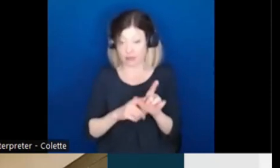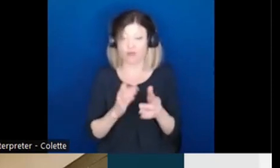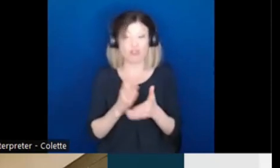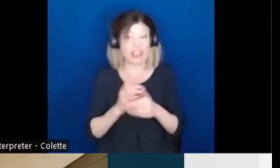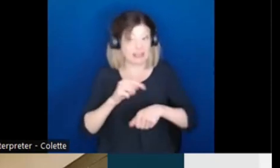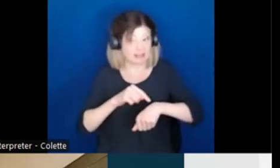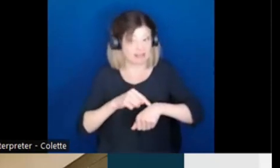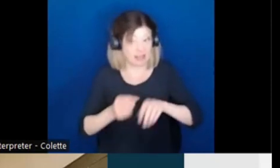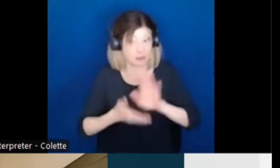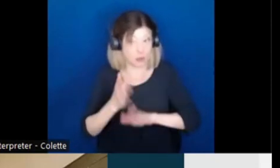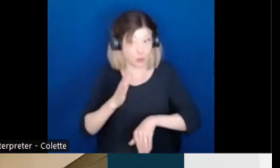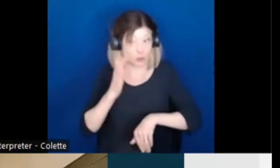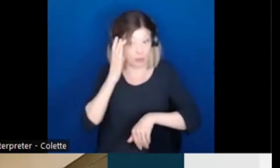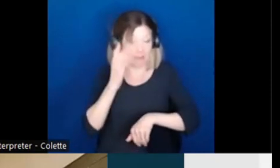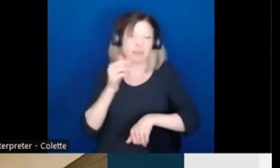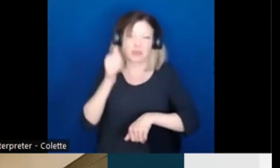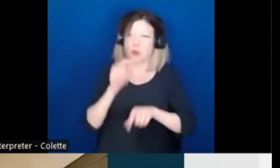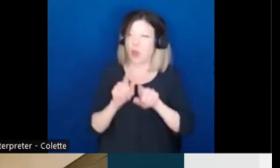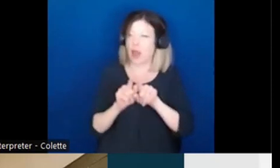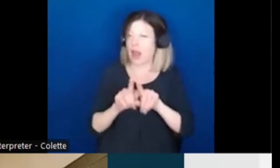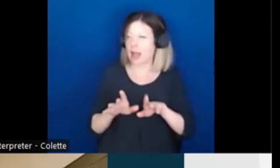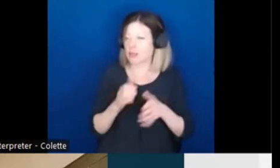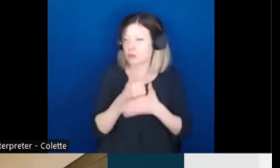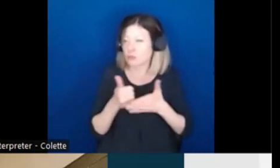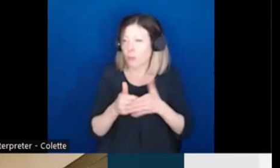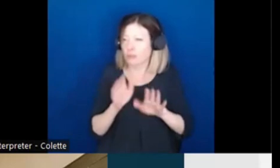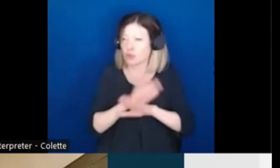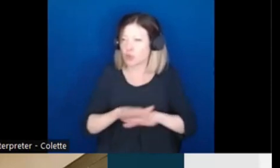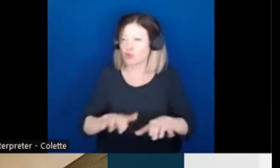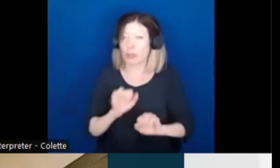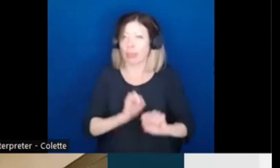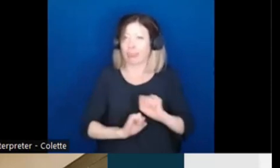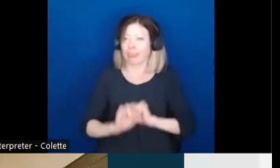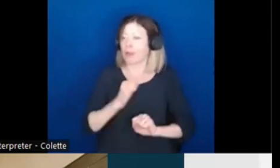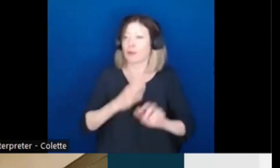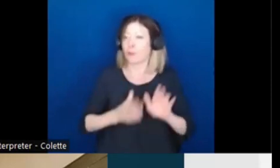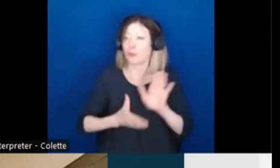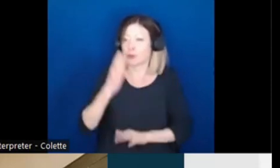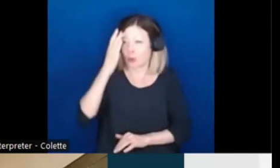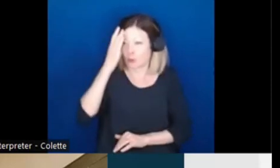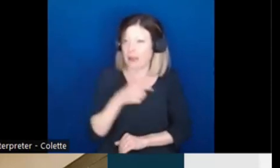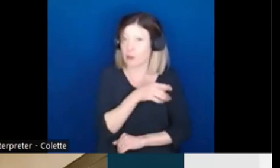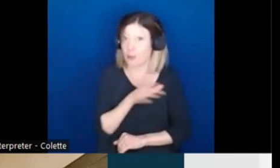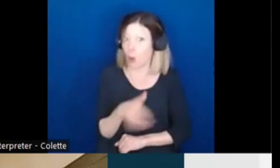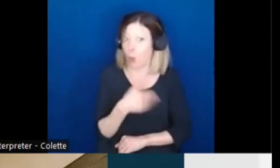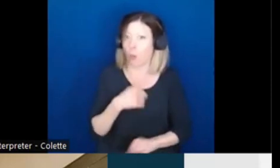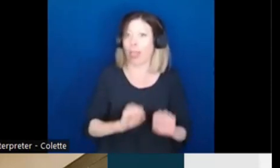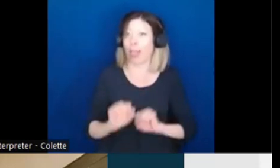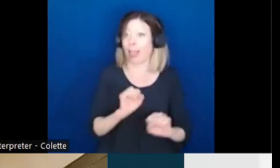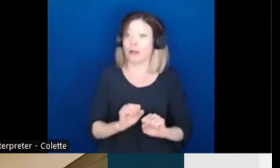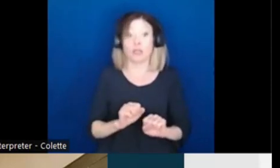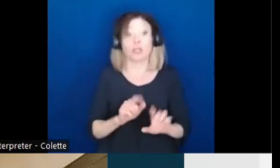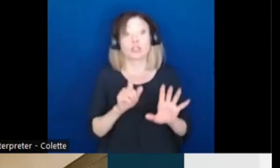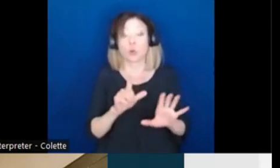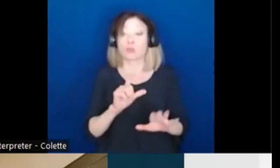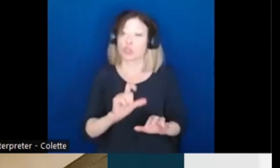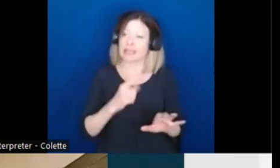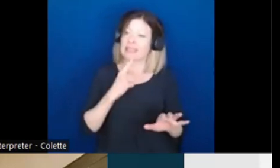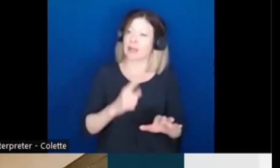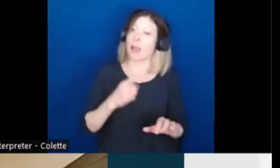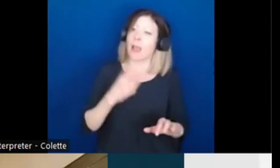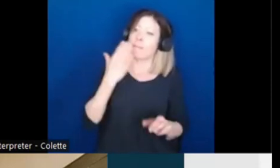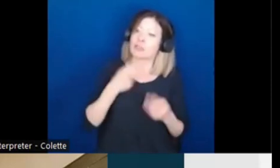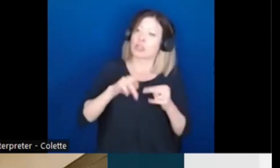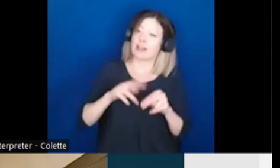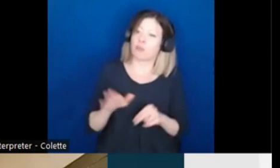like children do. And she said, "Imagine we each had an island." And they all said, "Well, I'd have the Isle of Man, I'd have the Isle of Wight, I'd have Arran,